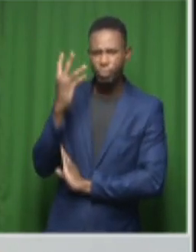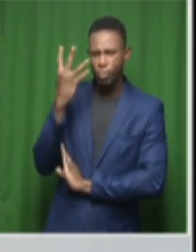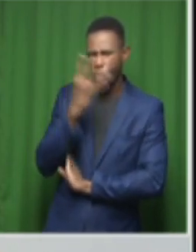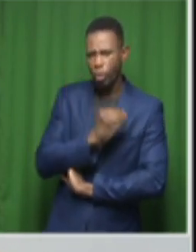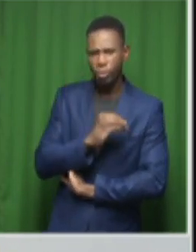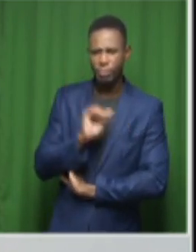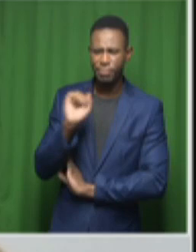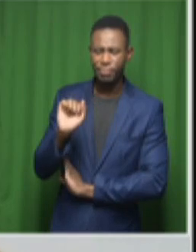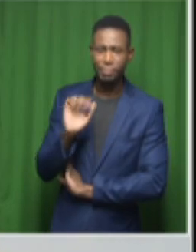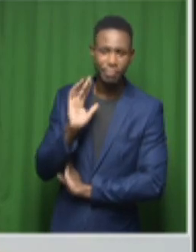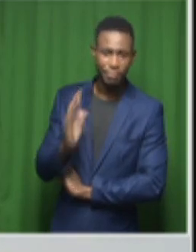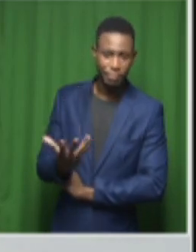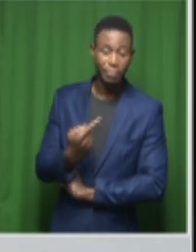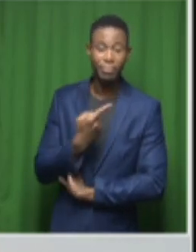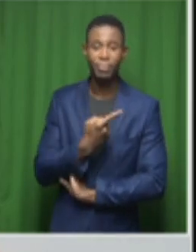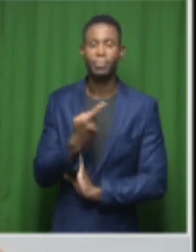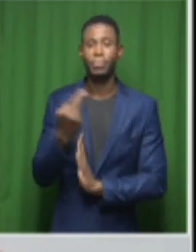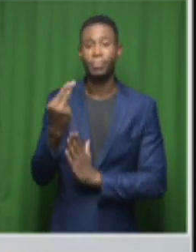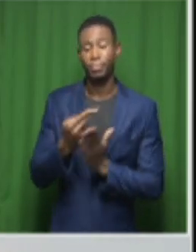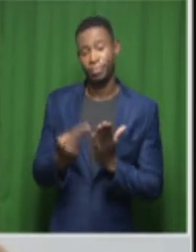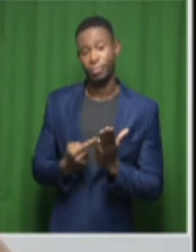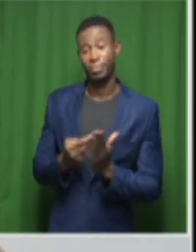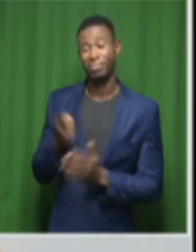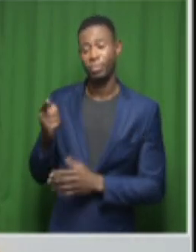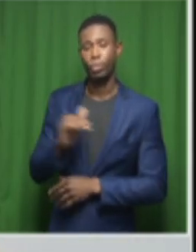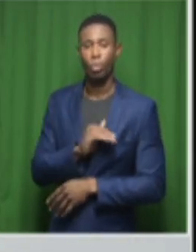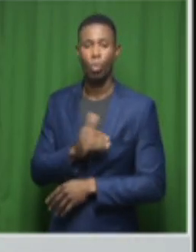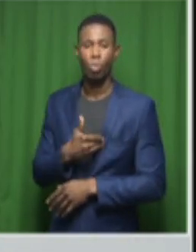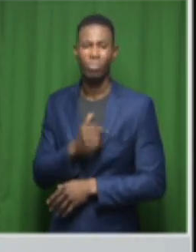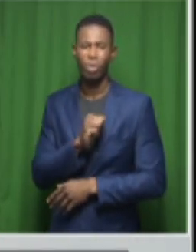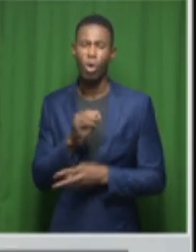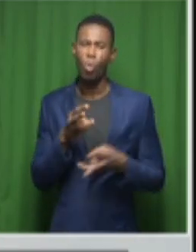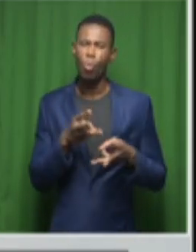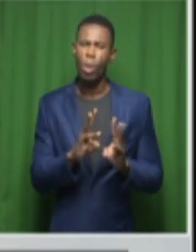just portrayed her is